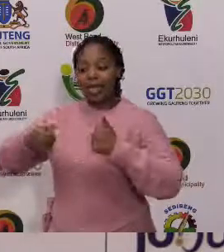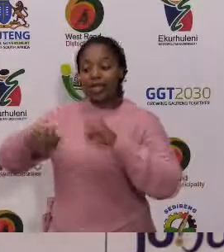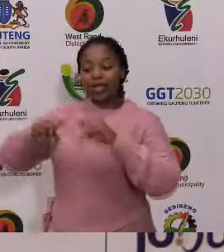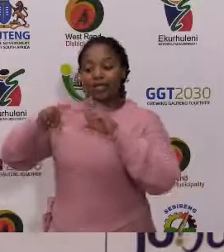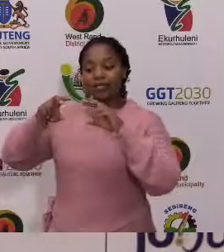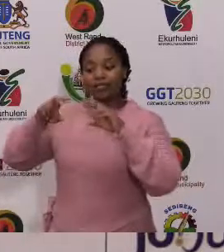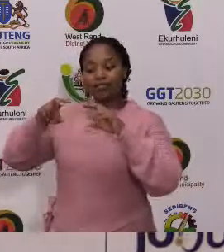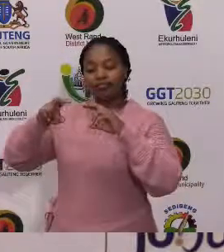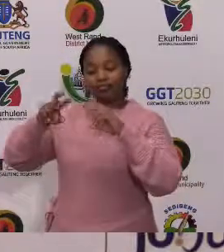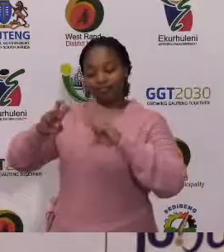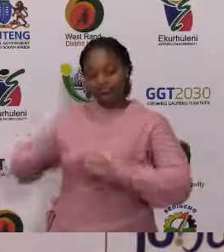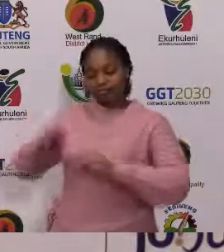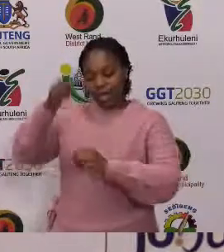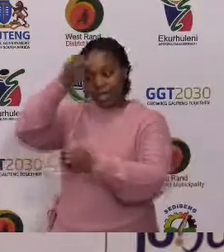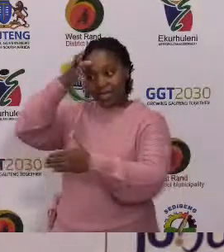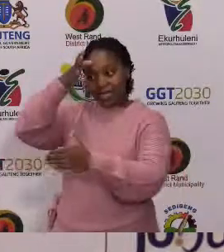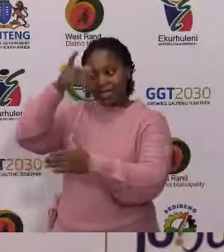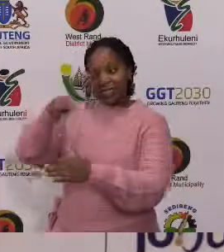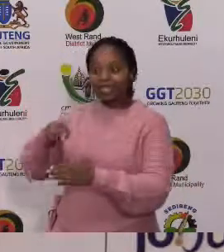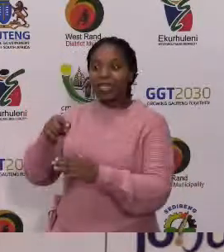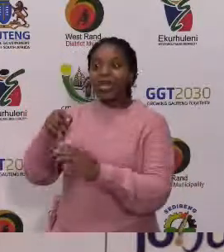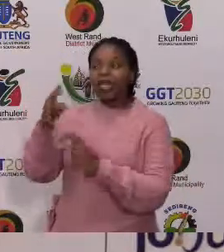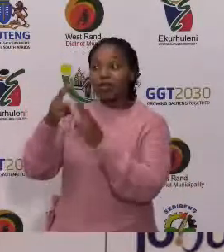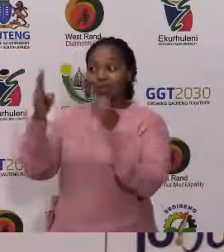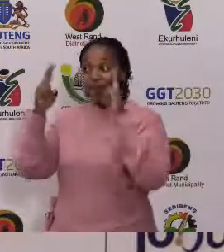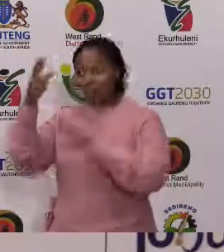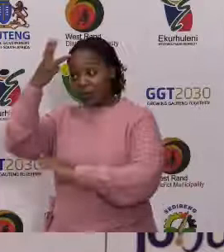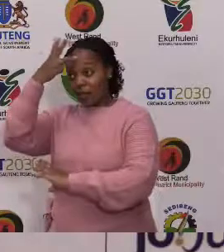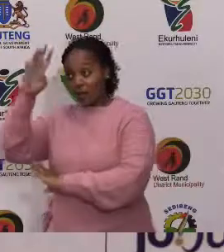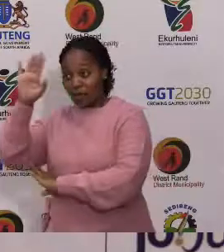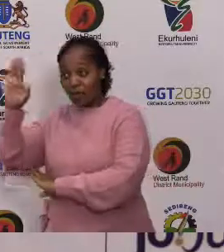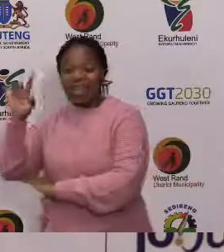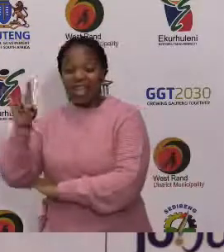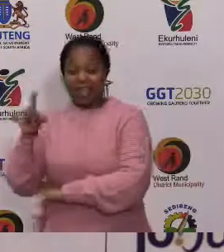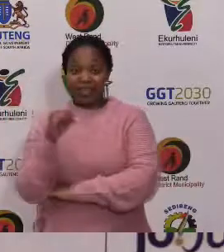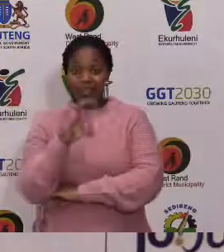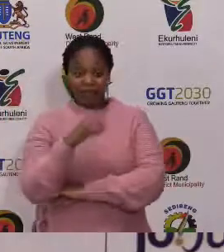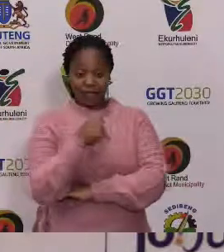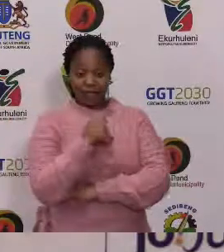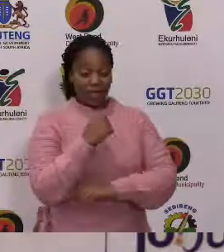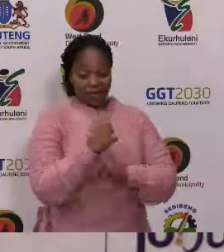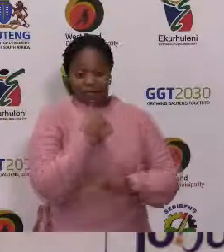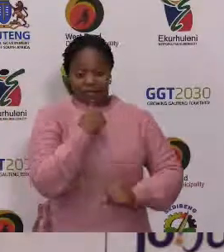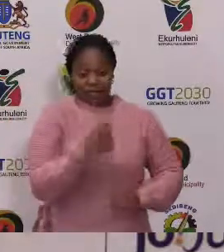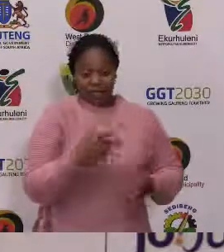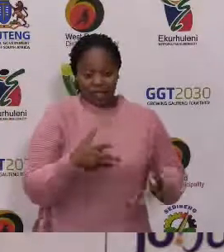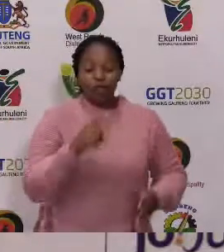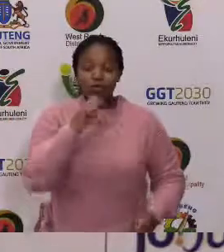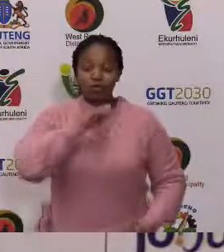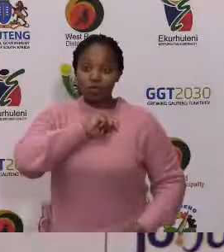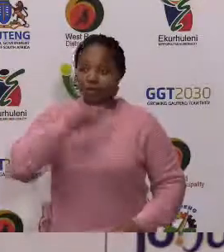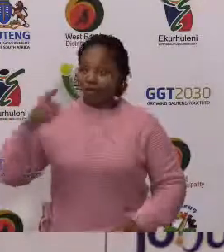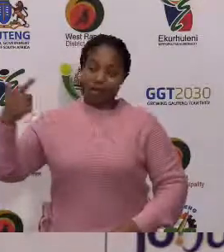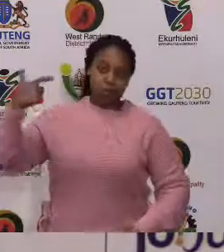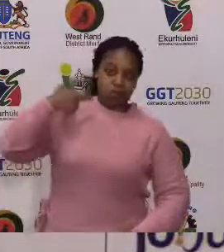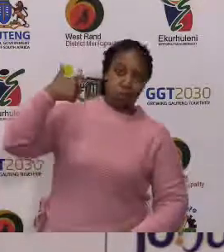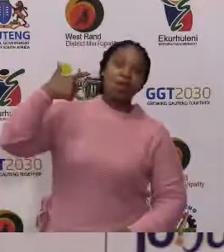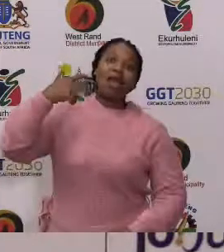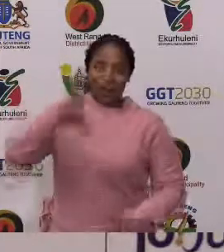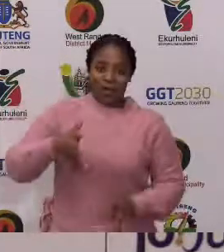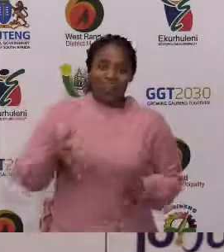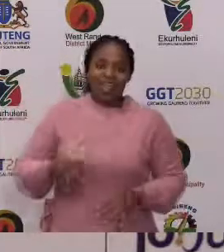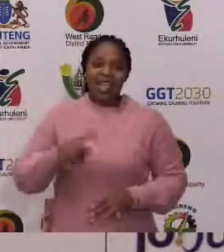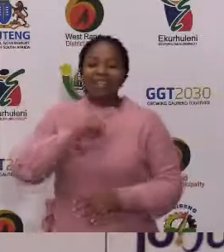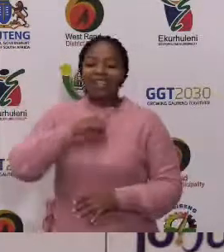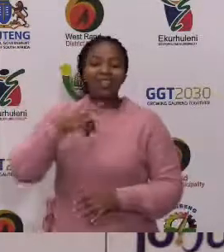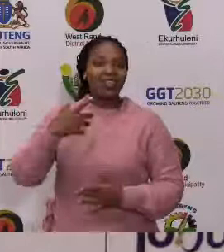the University of Pretoria. If I don't say this, Professor Madi, they will kill me after this. They will just say